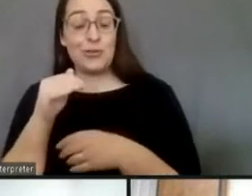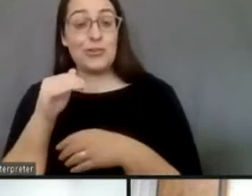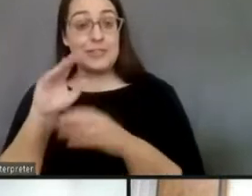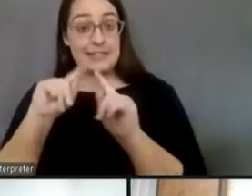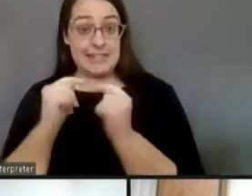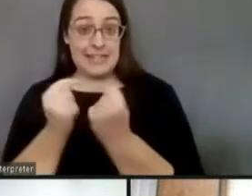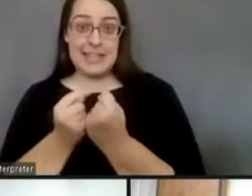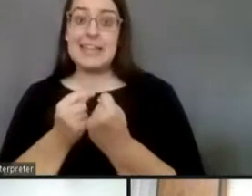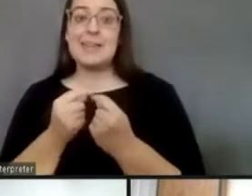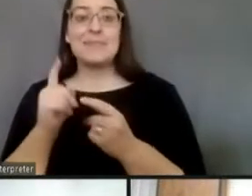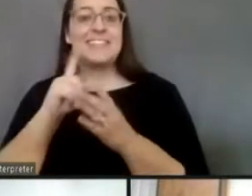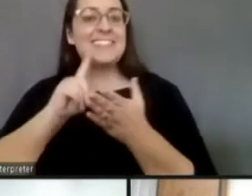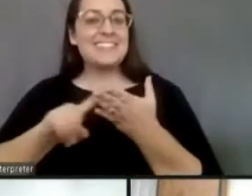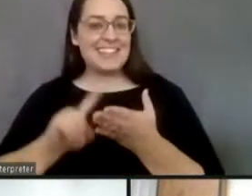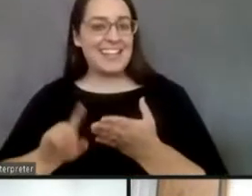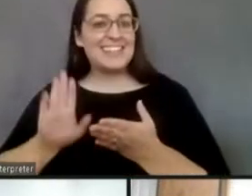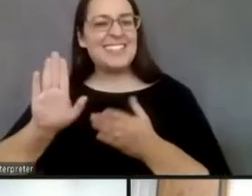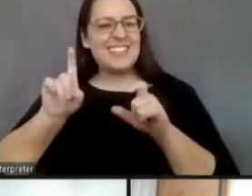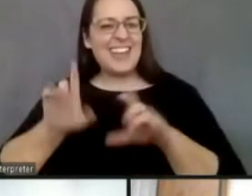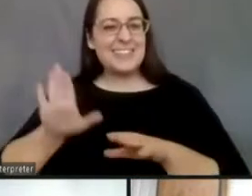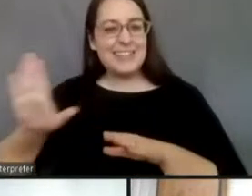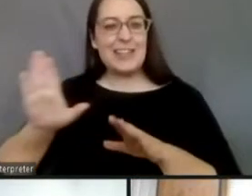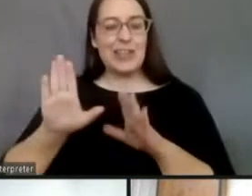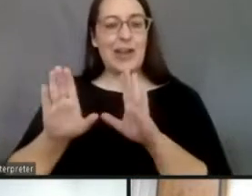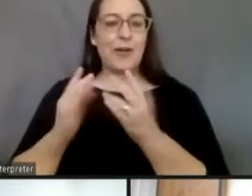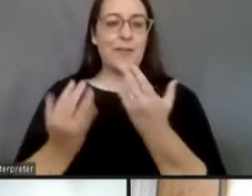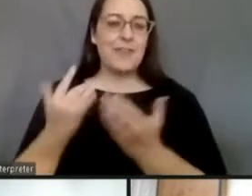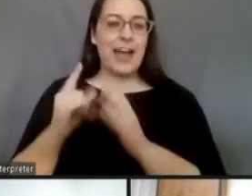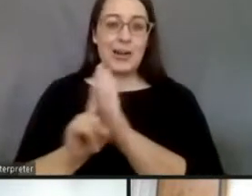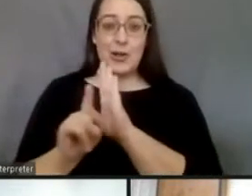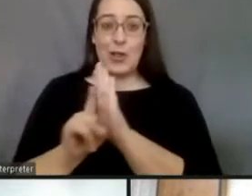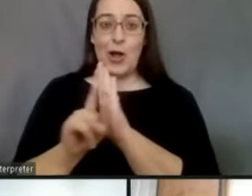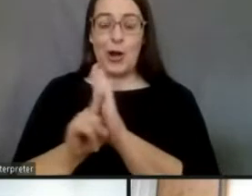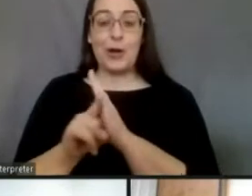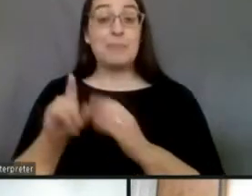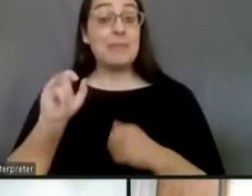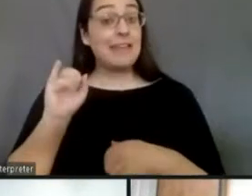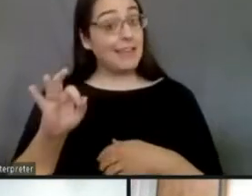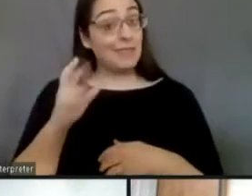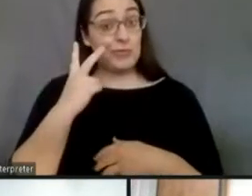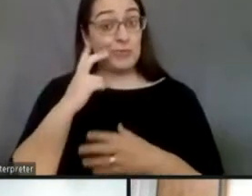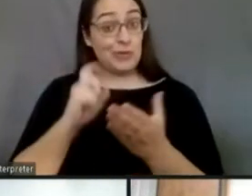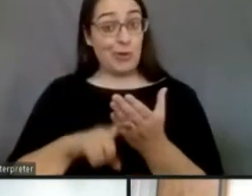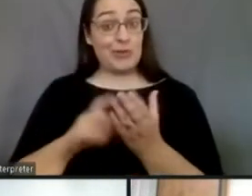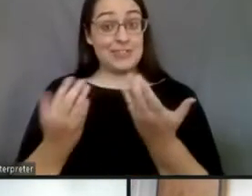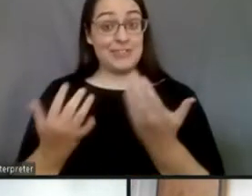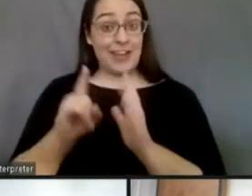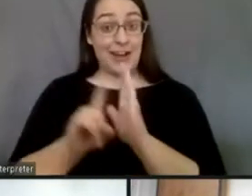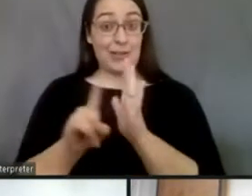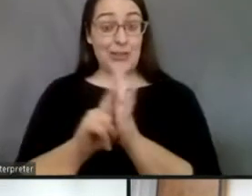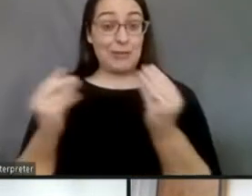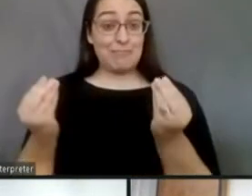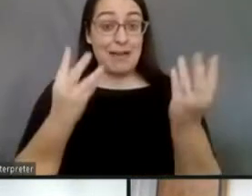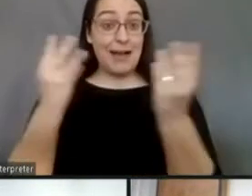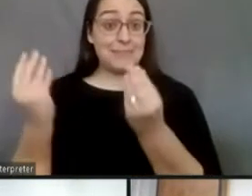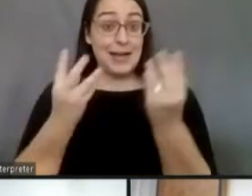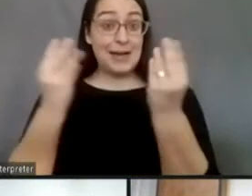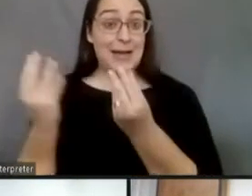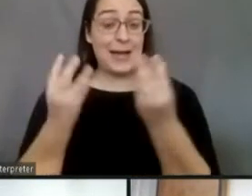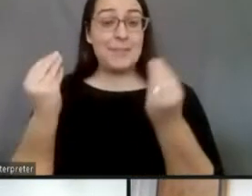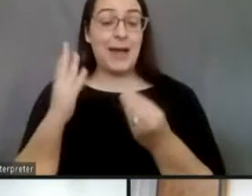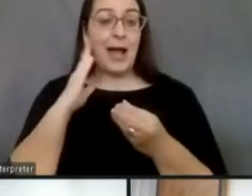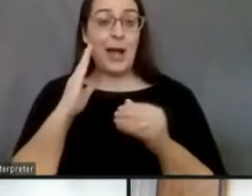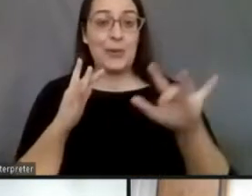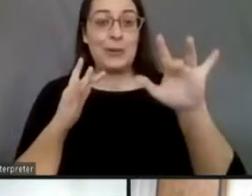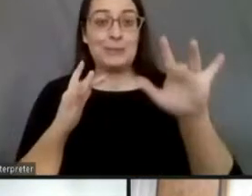fire alarm system. So fire alarms go off, I'll just my microphone and we'll